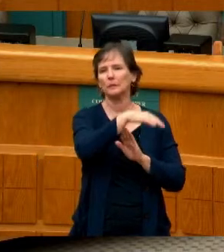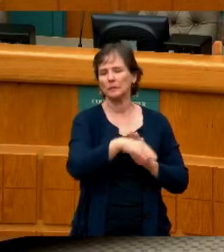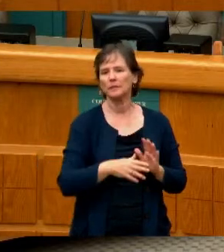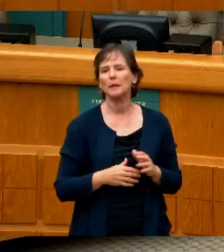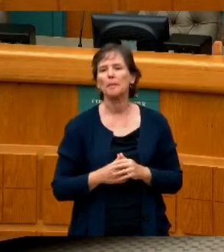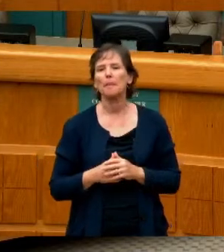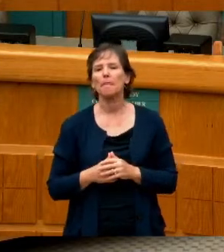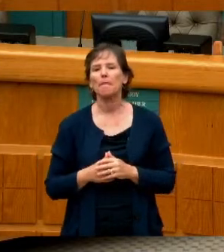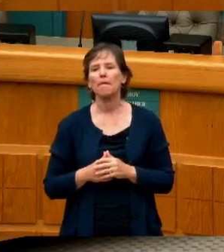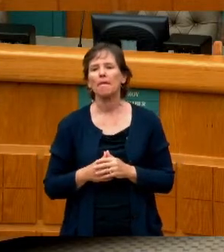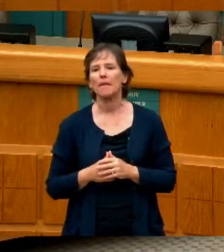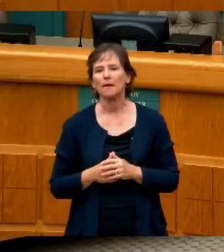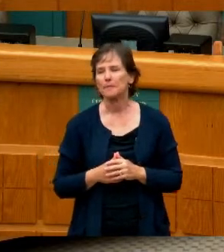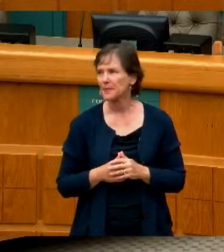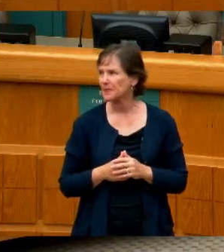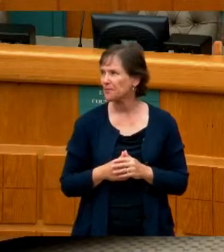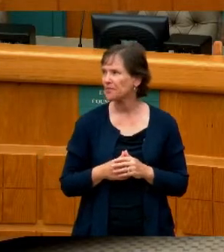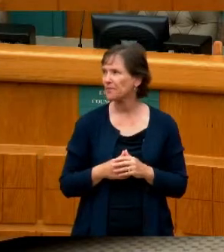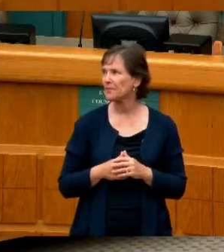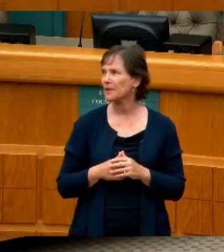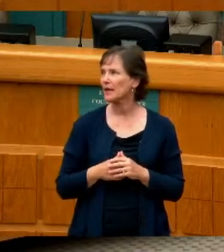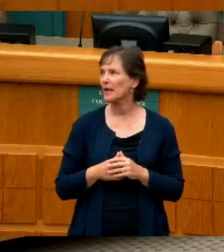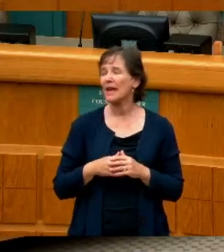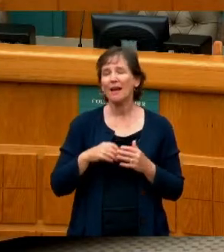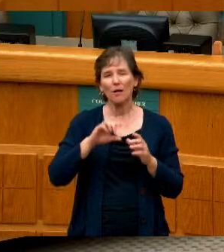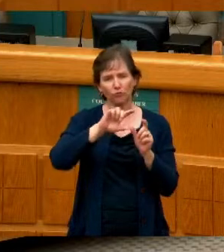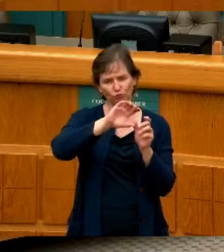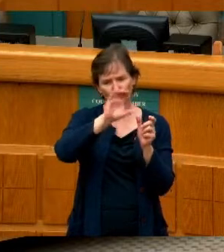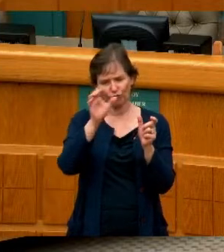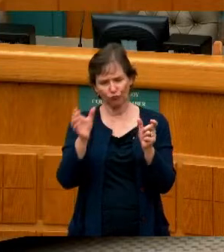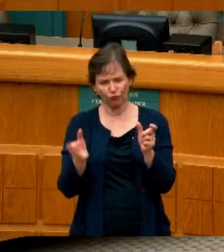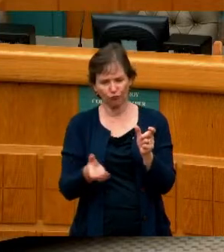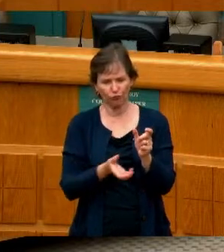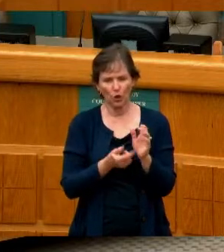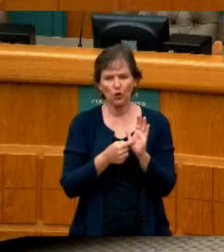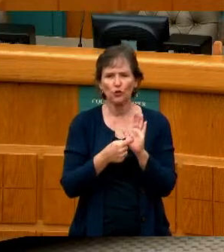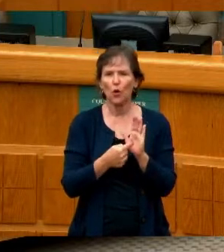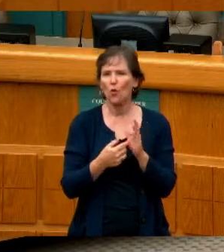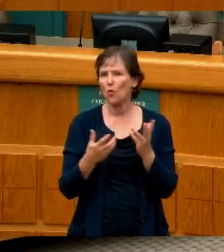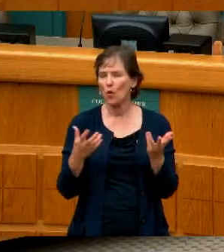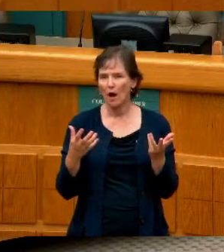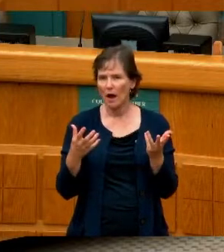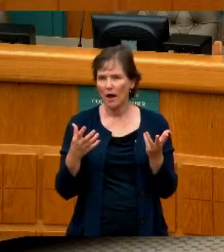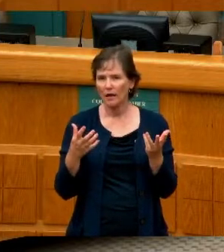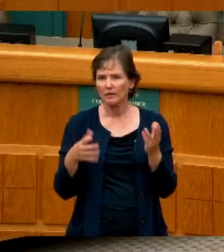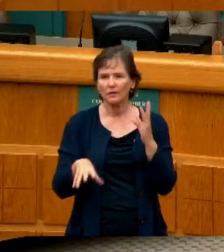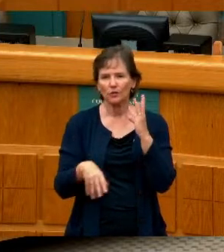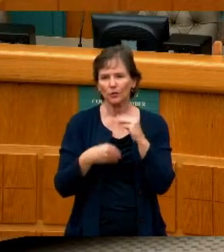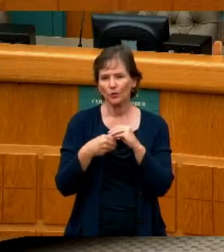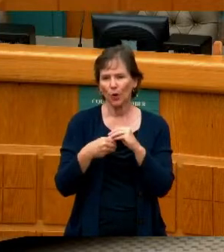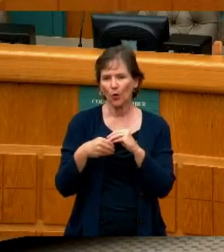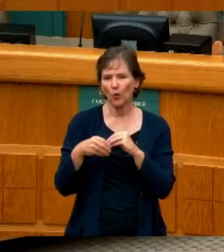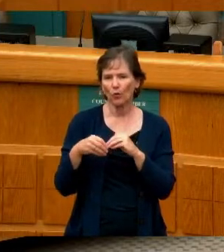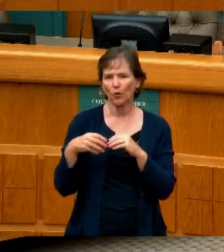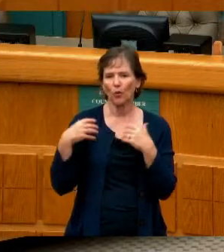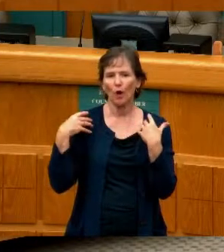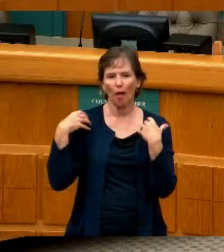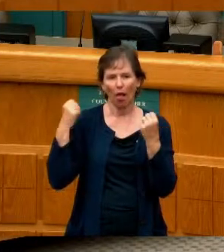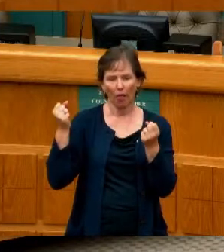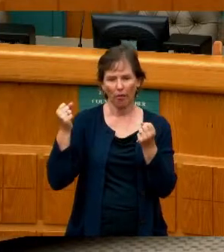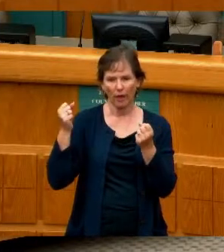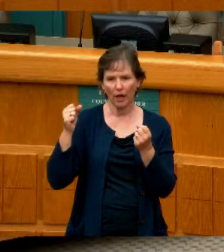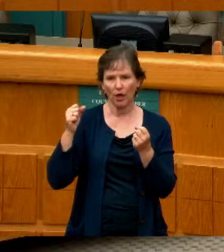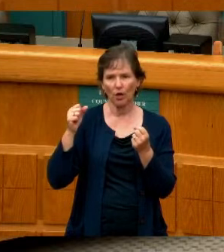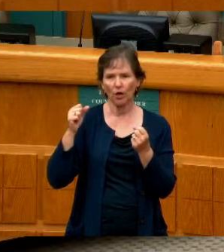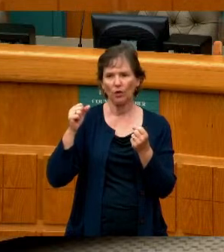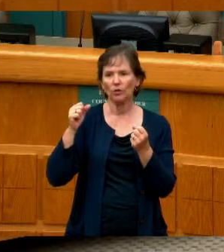the verge of a second wave. Next slide, please. So this diagram basically shows